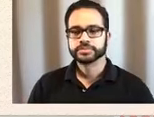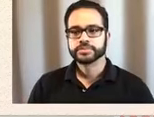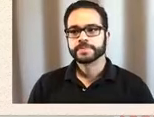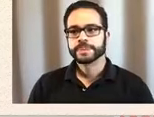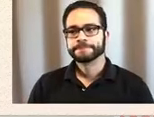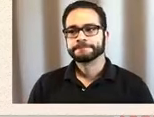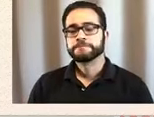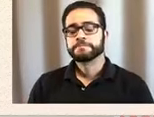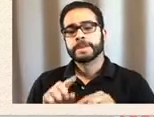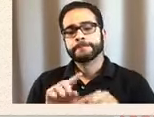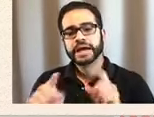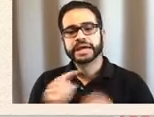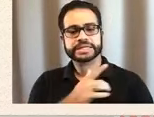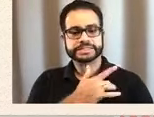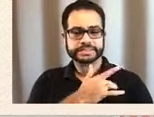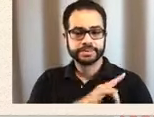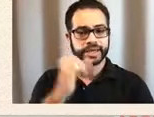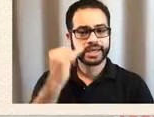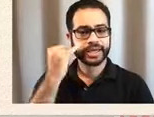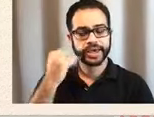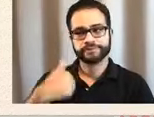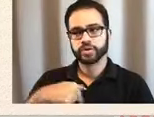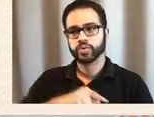if we have somebody who,